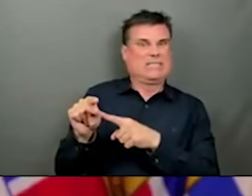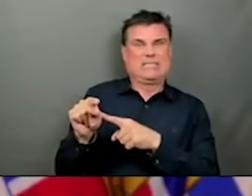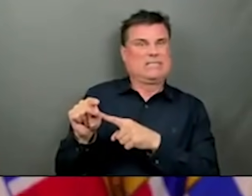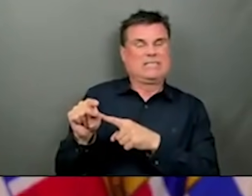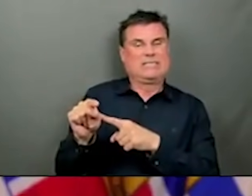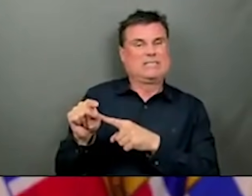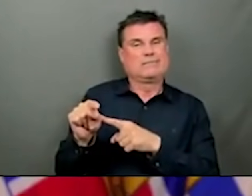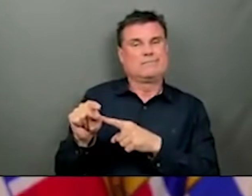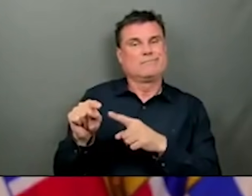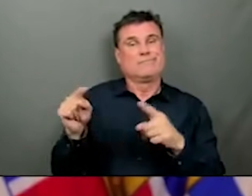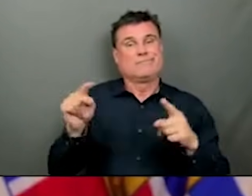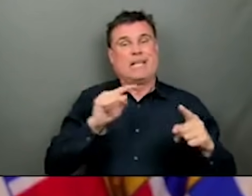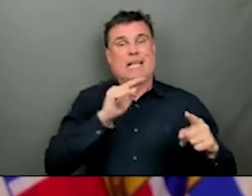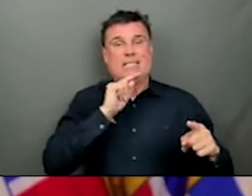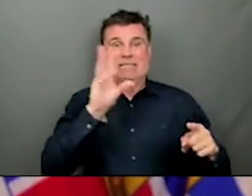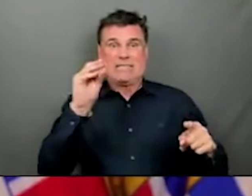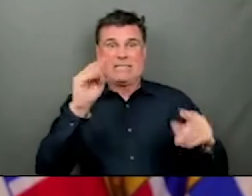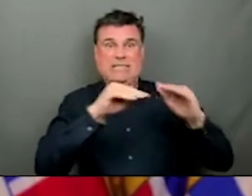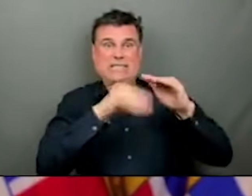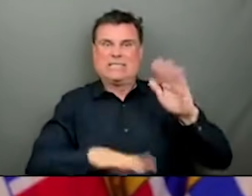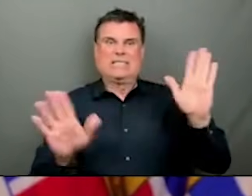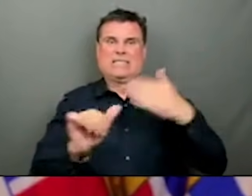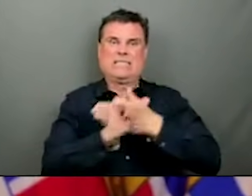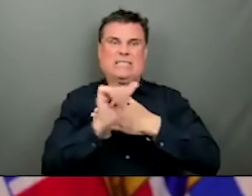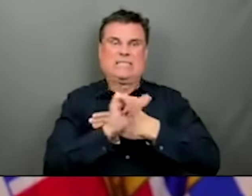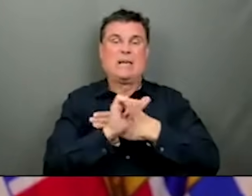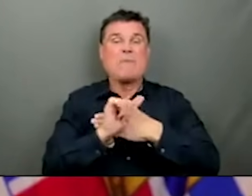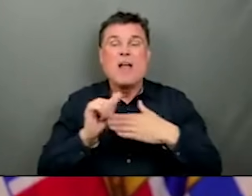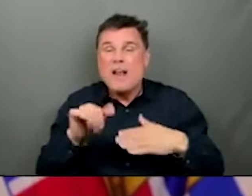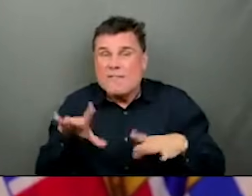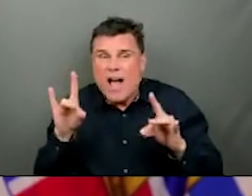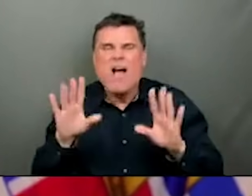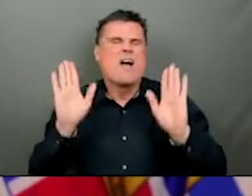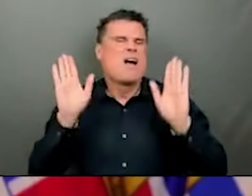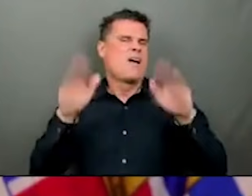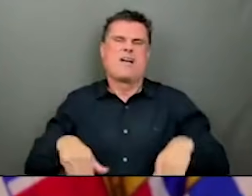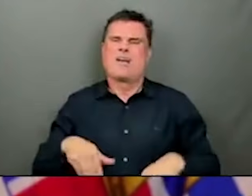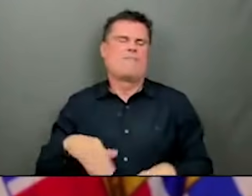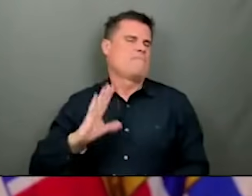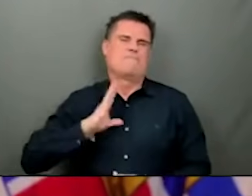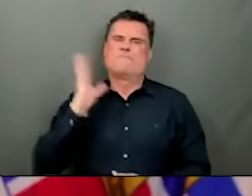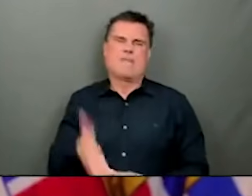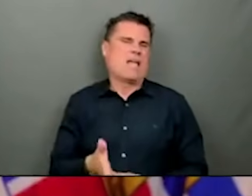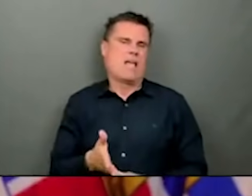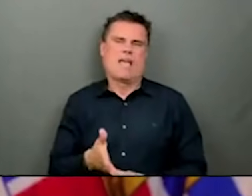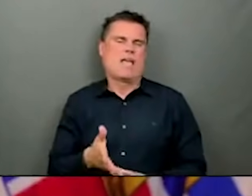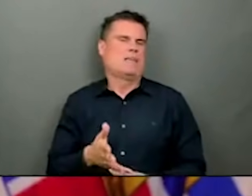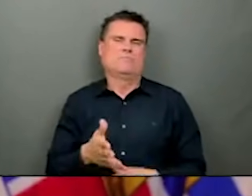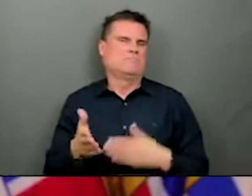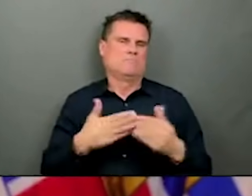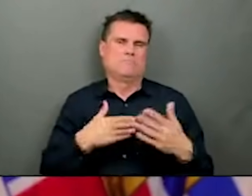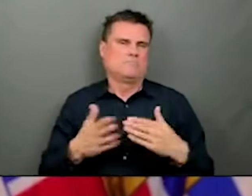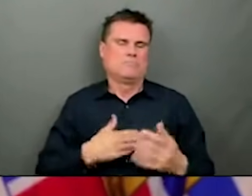responders, school staff, and childcare staff. And again, because of lack